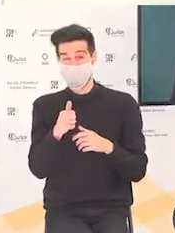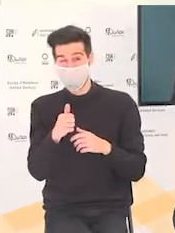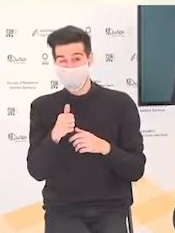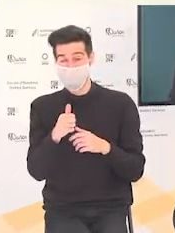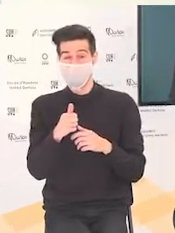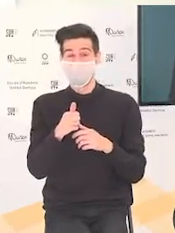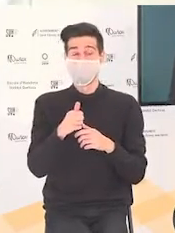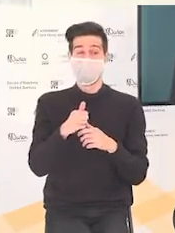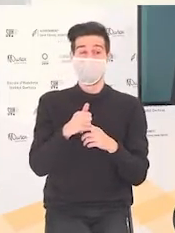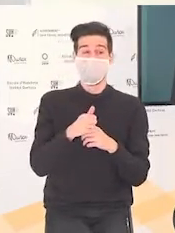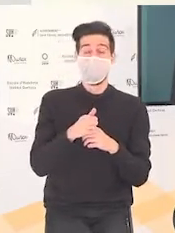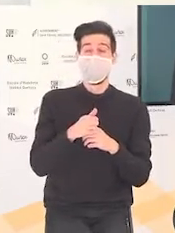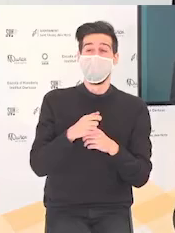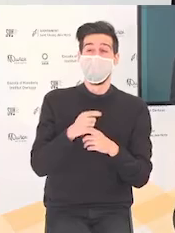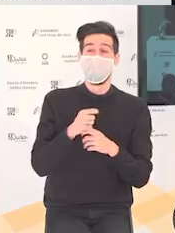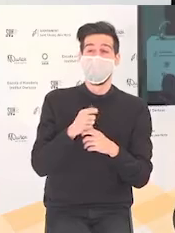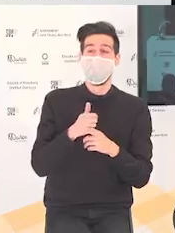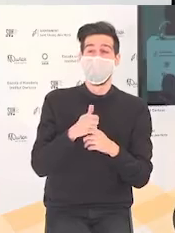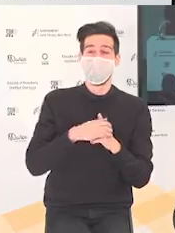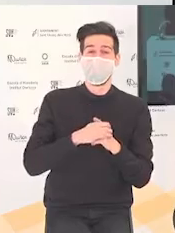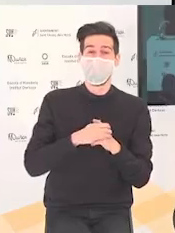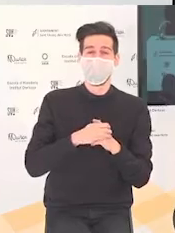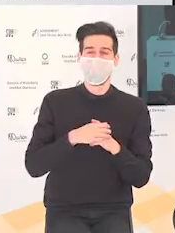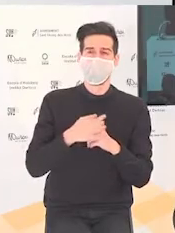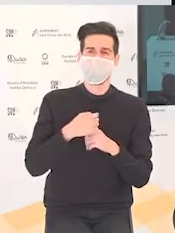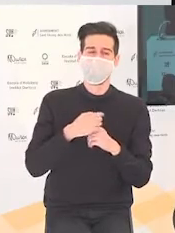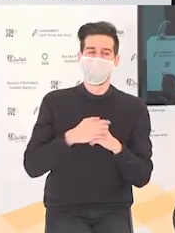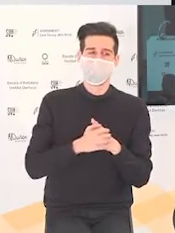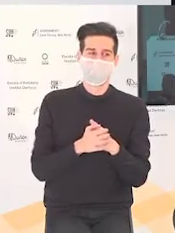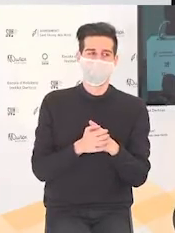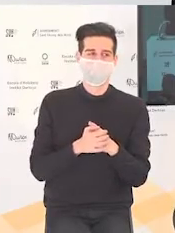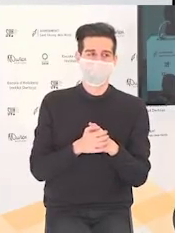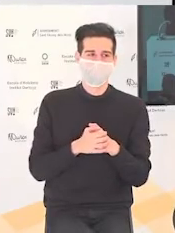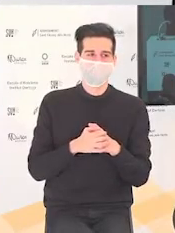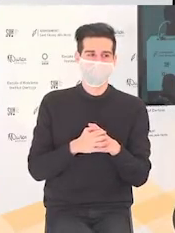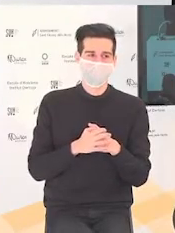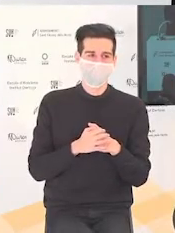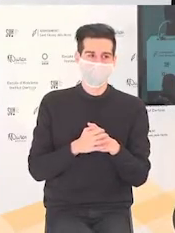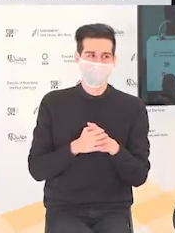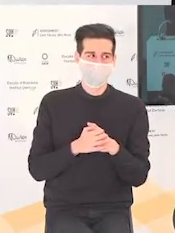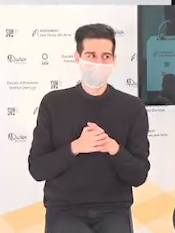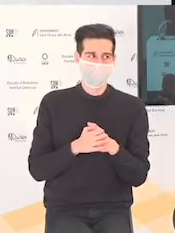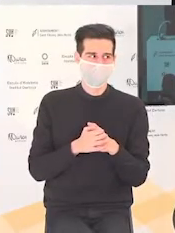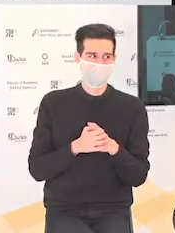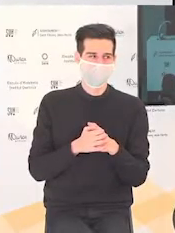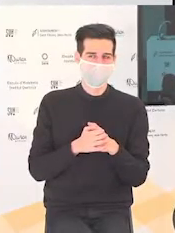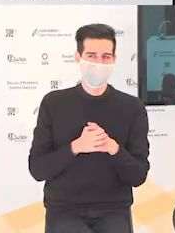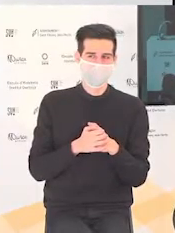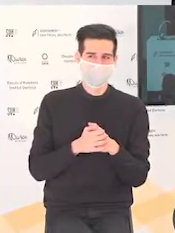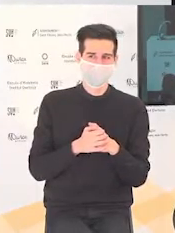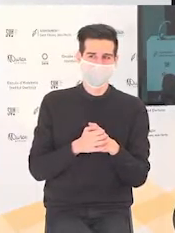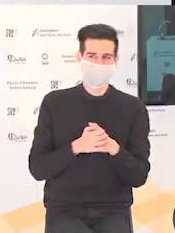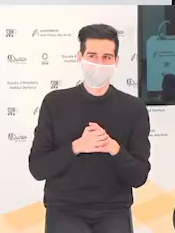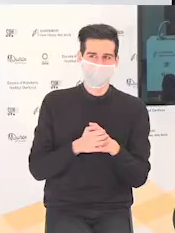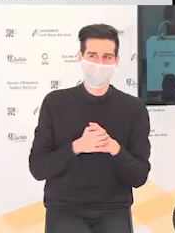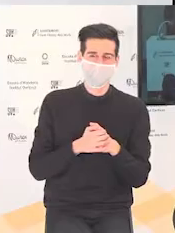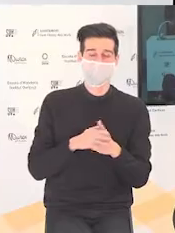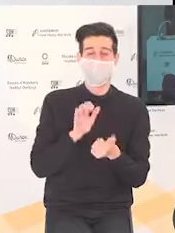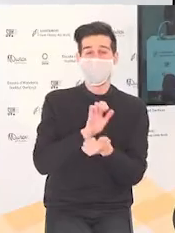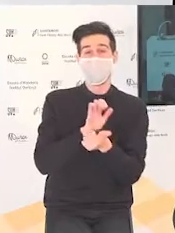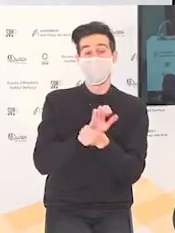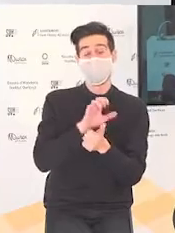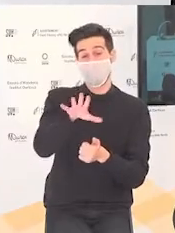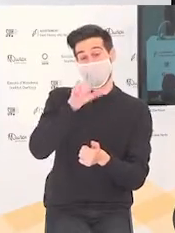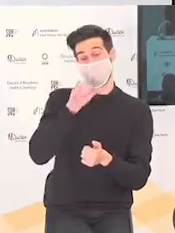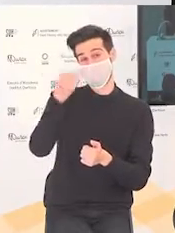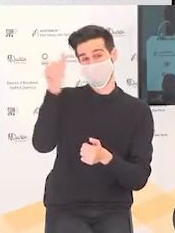¿sí? Not that you can understand me because I have an Australian accent and I speak English, so I'm sorry. Espero que puedan entenderme, quizás no